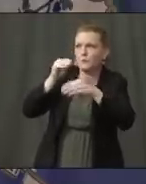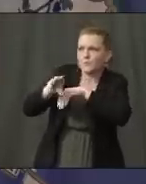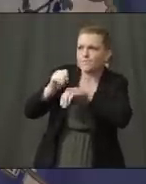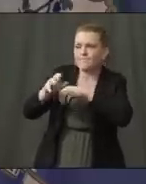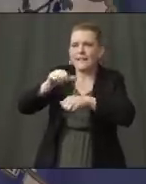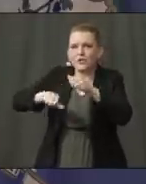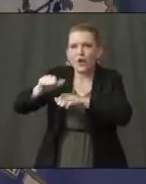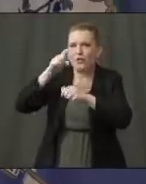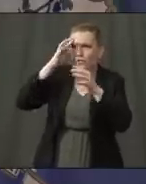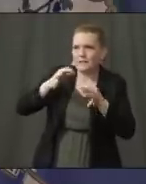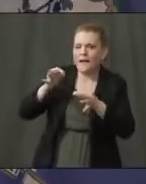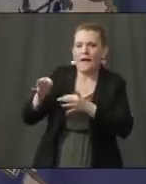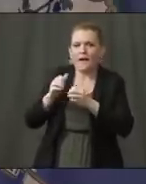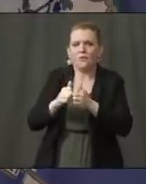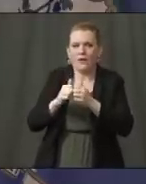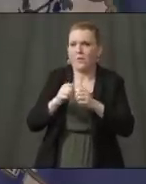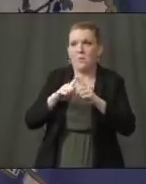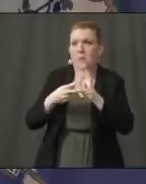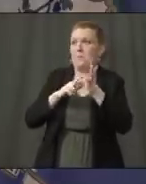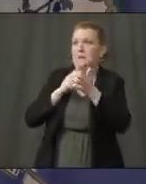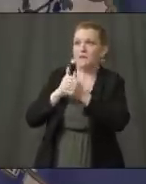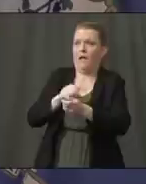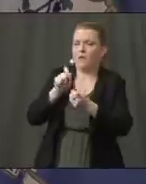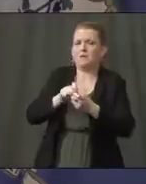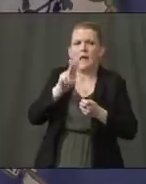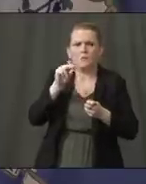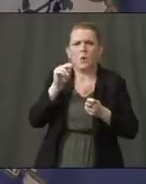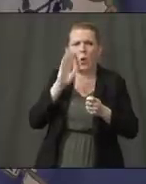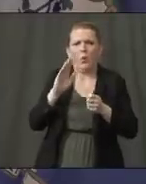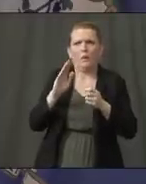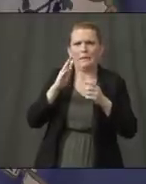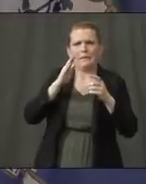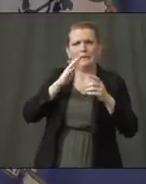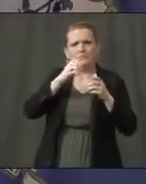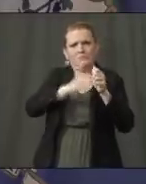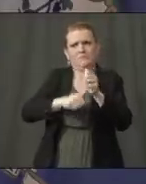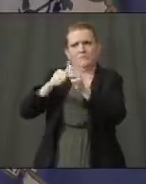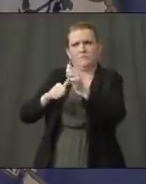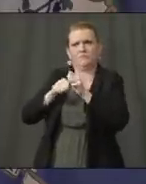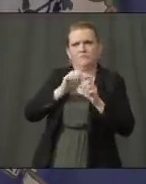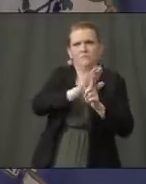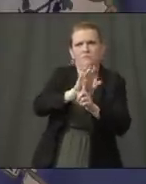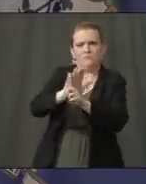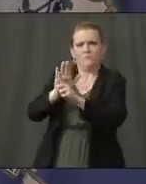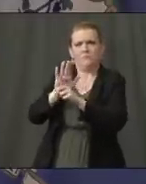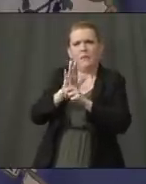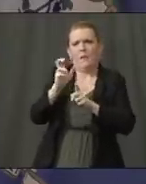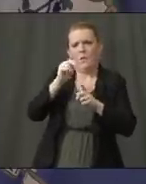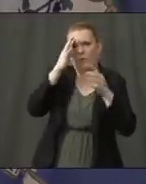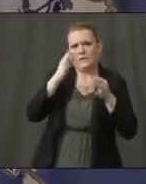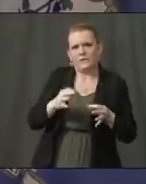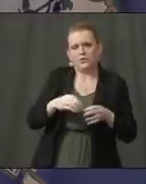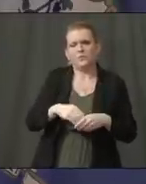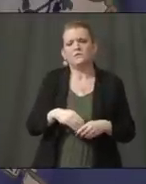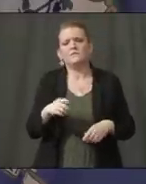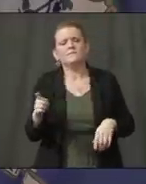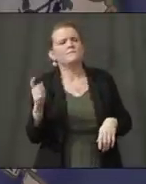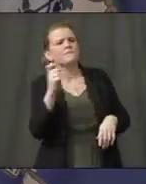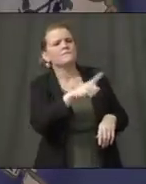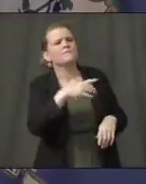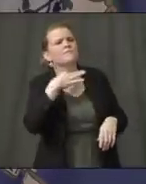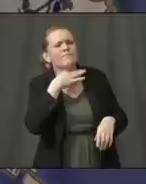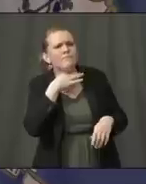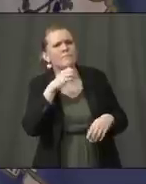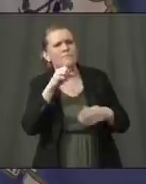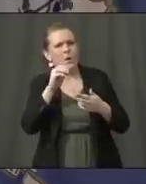invited other states to join this task force. How do you feel about nearby Massachusetts not being a part of this conversation? Or is it not as much